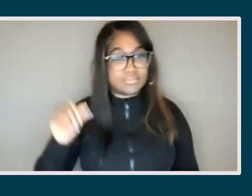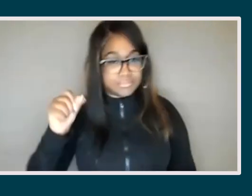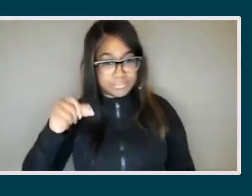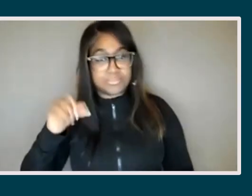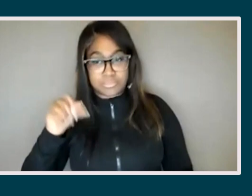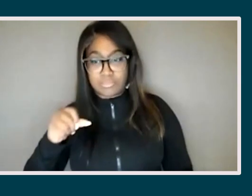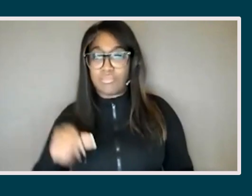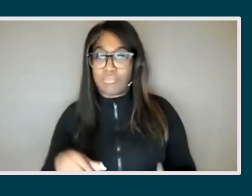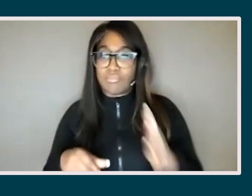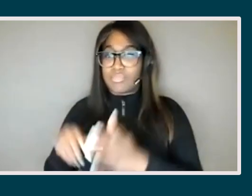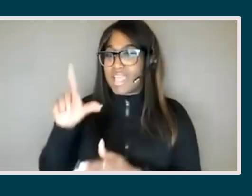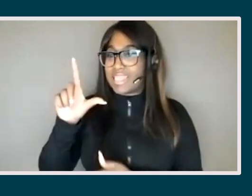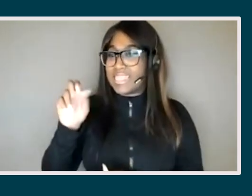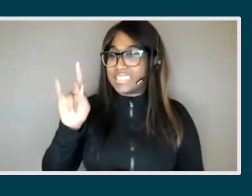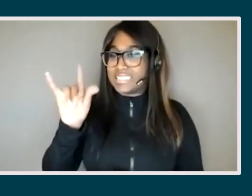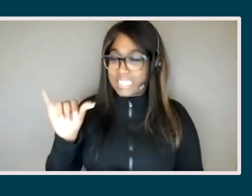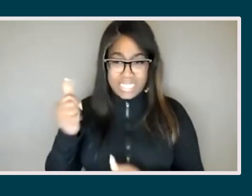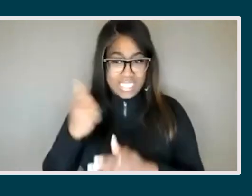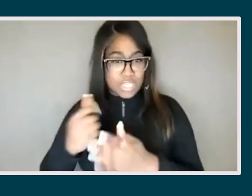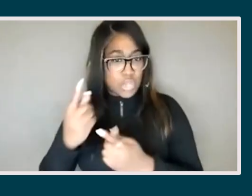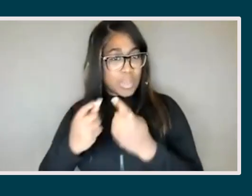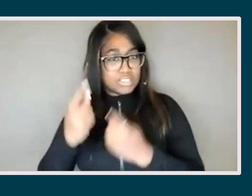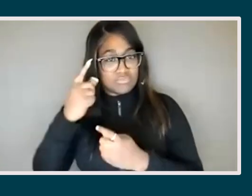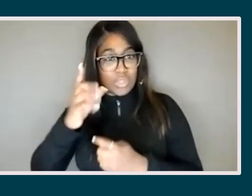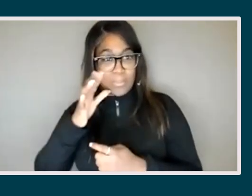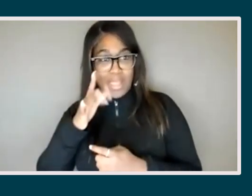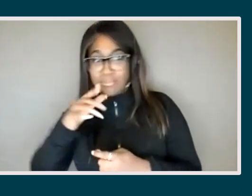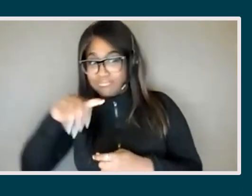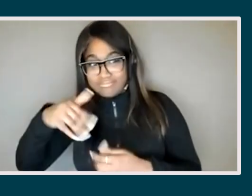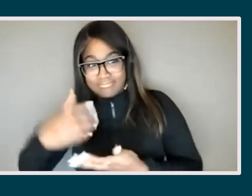Laura, were there any questions you wanted to ask the moms that you didn't get to ask?